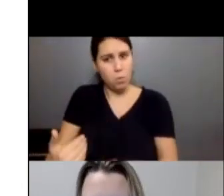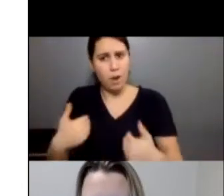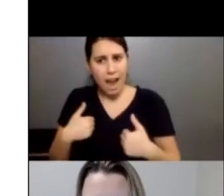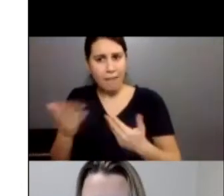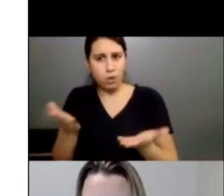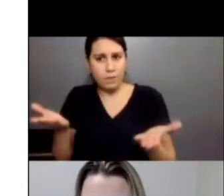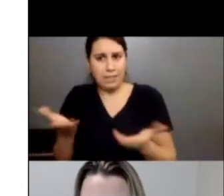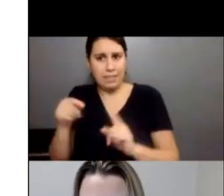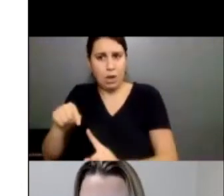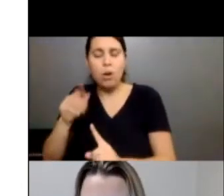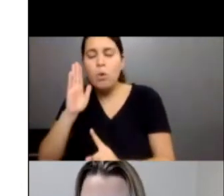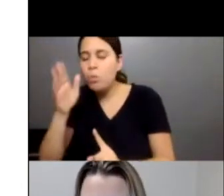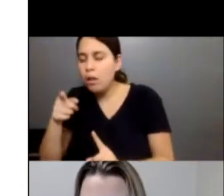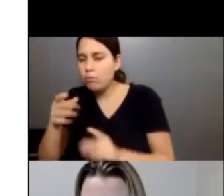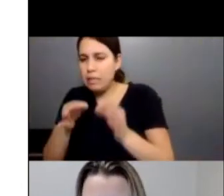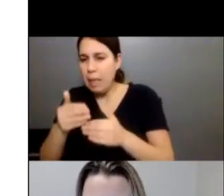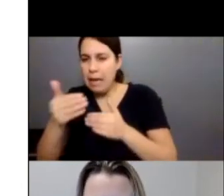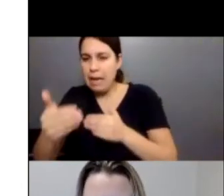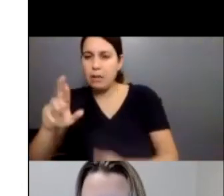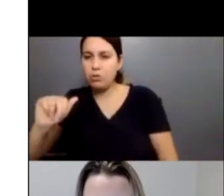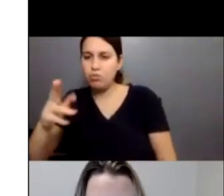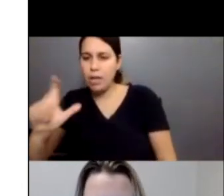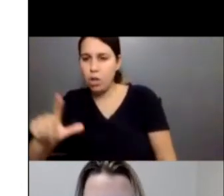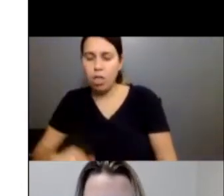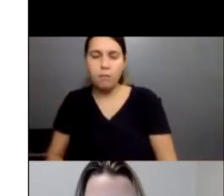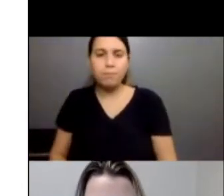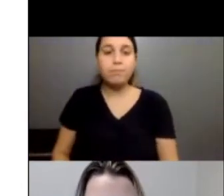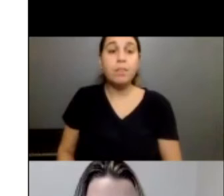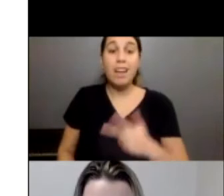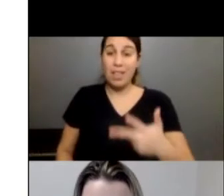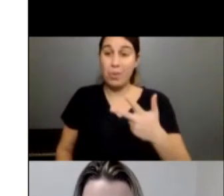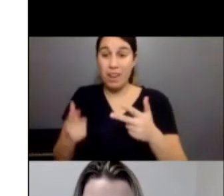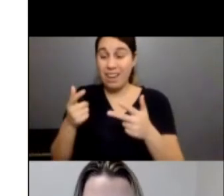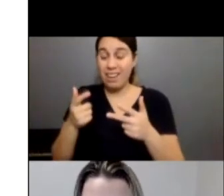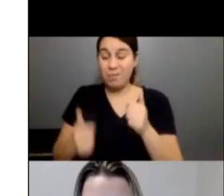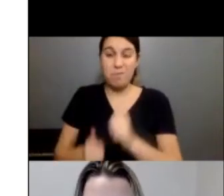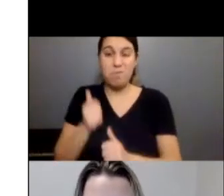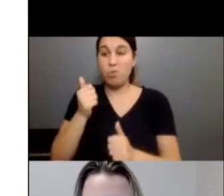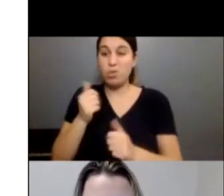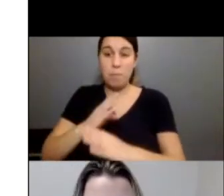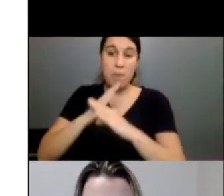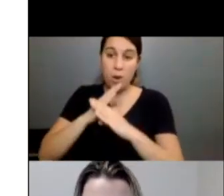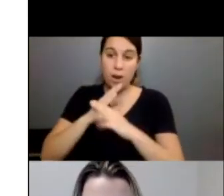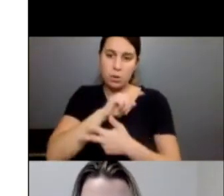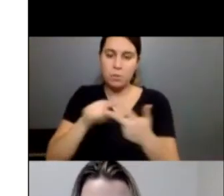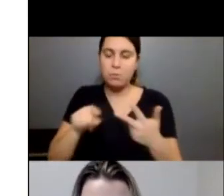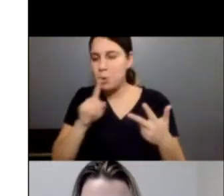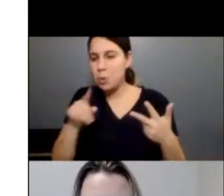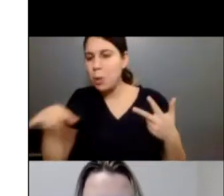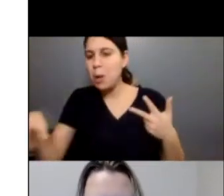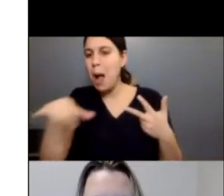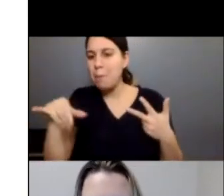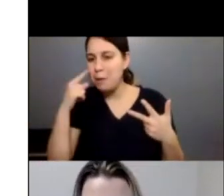Rachel will explain next. The three biggest barriers that we do see, which I'm sure a lot of you see in your